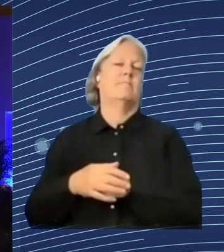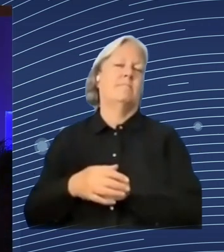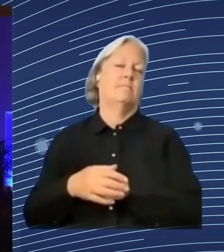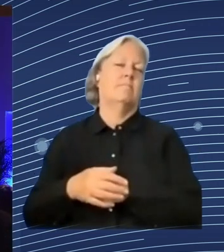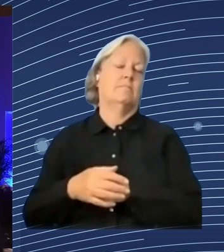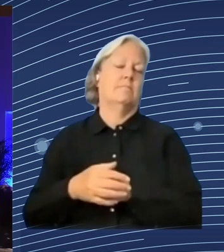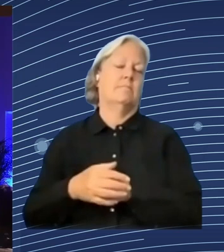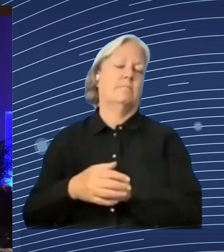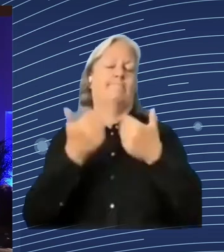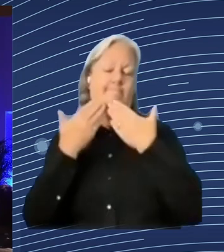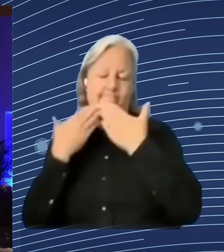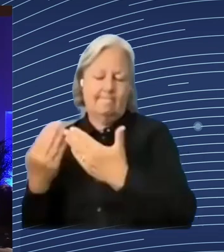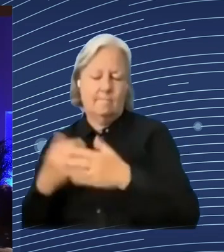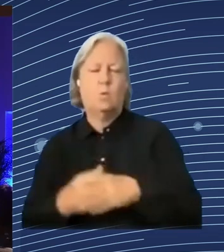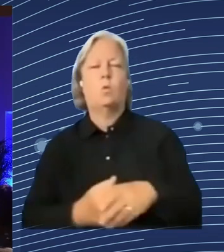question of clarification.